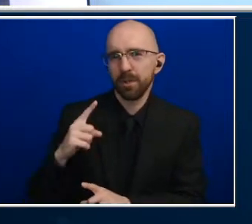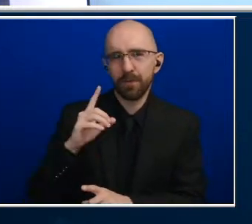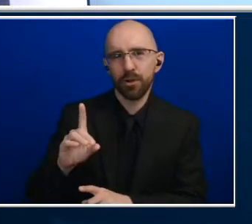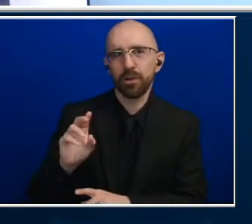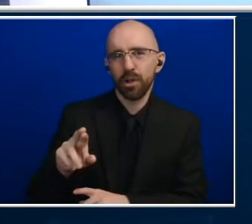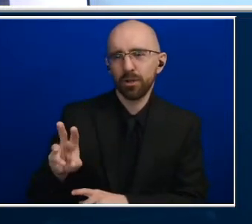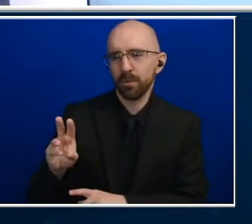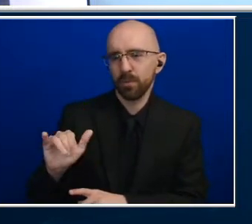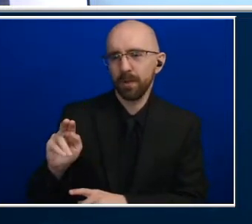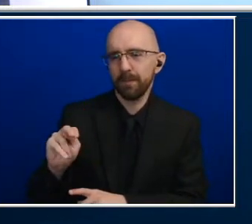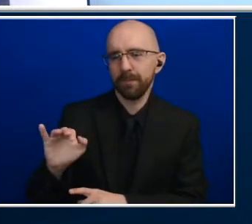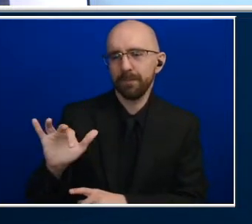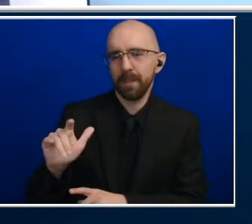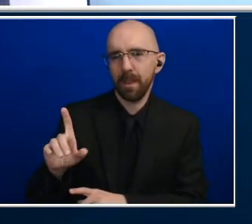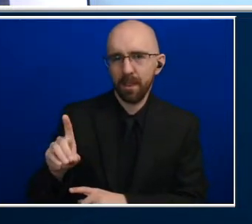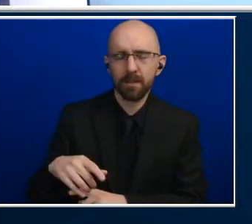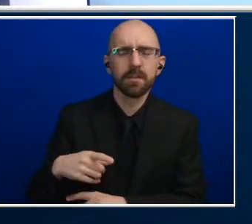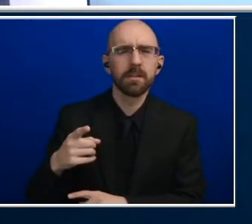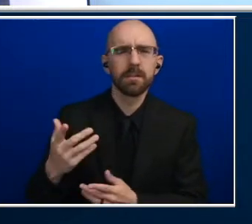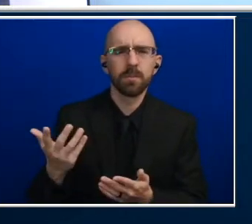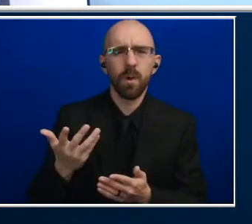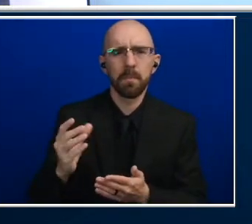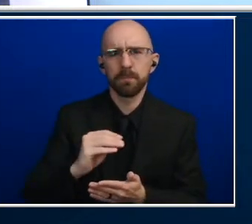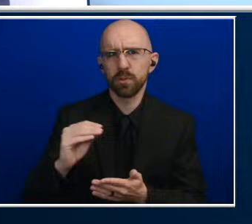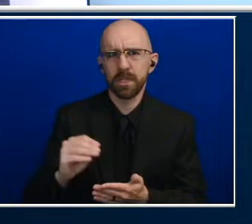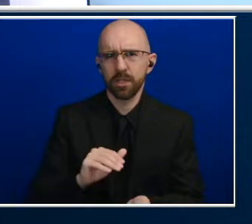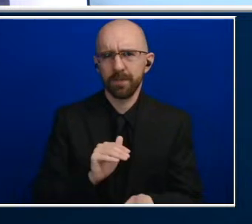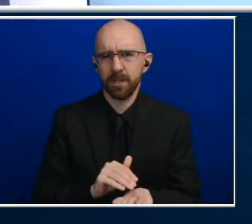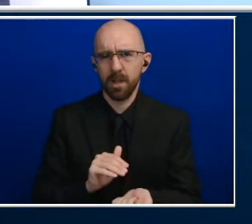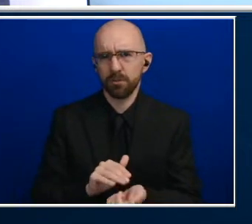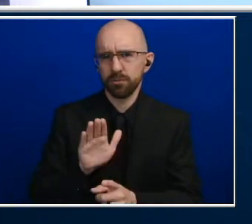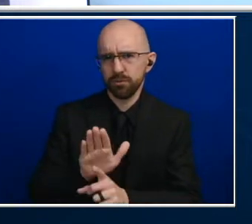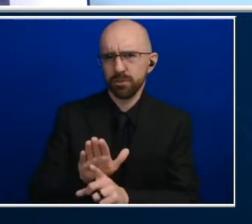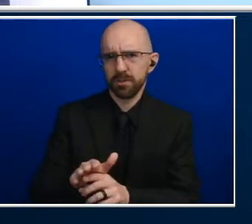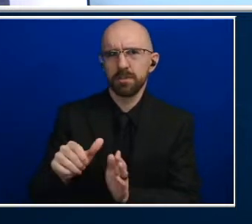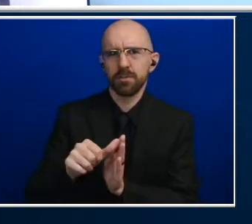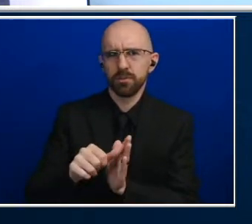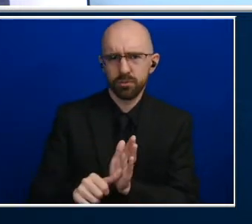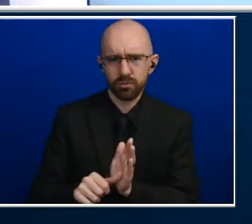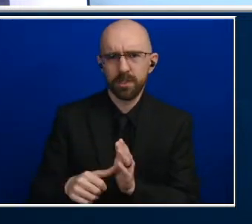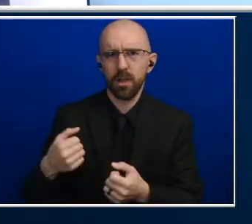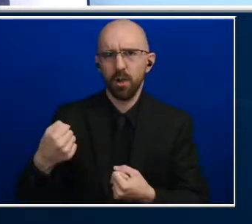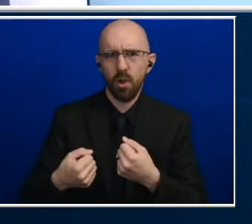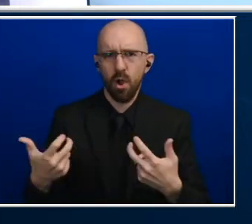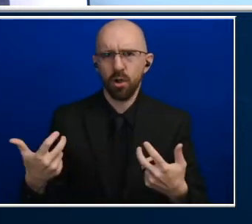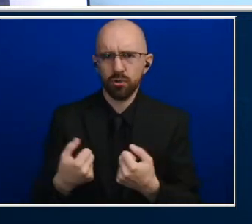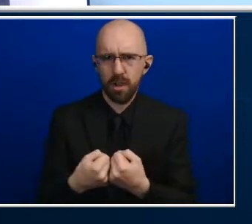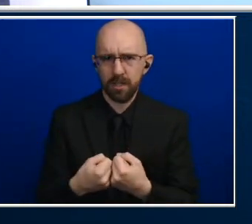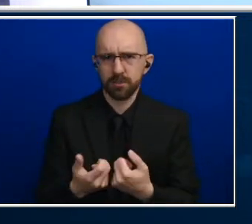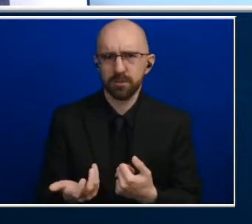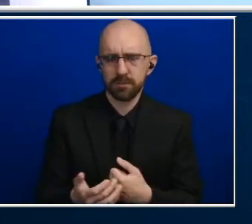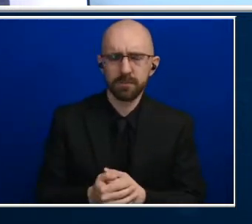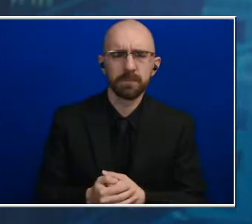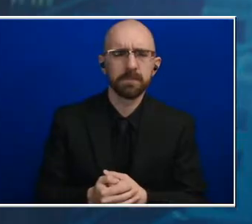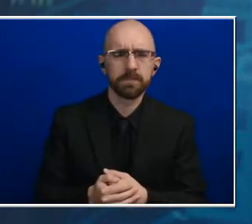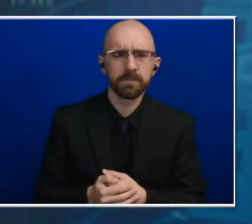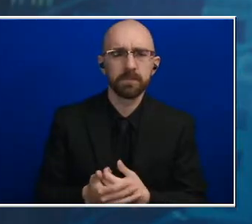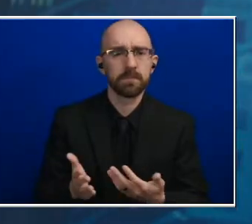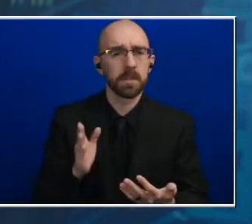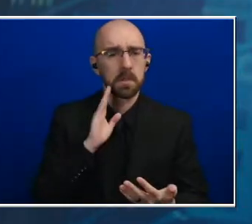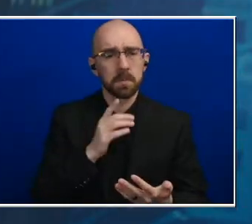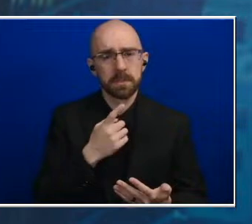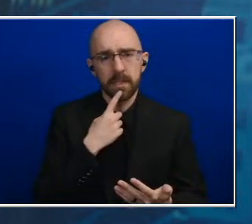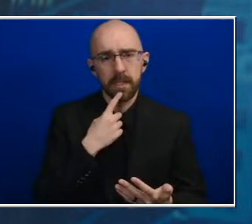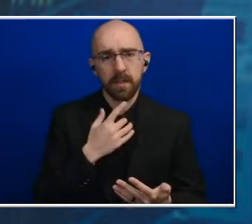know, what percentage of Dr. Winfield's surgeries are car crashes? Well, I would say that fortunately